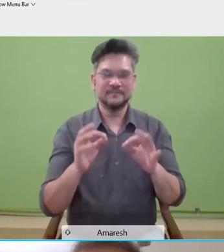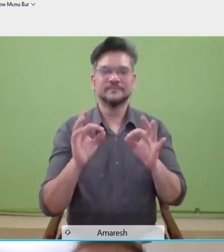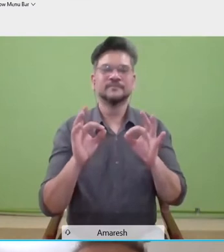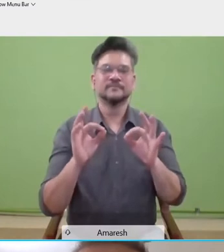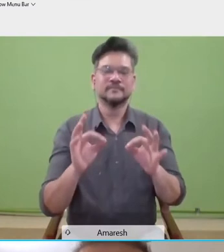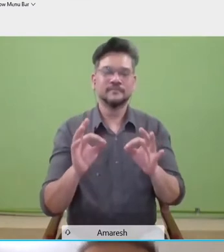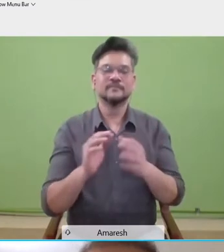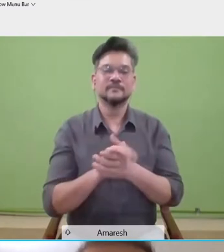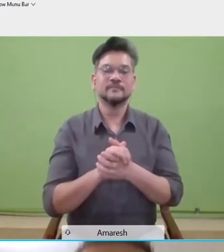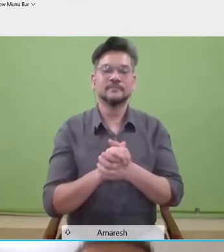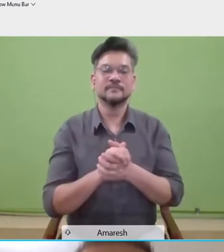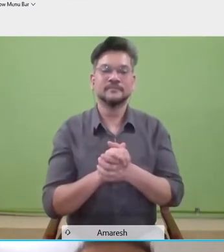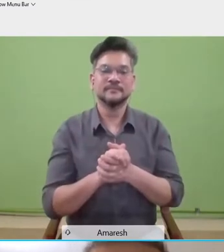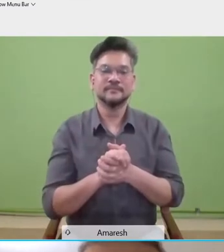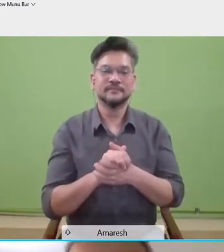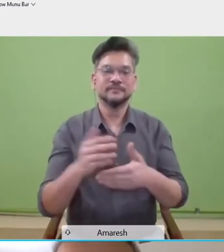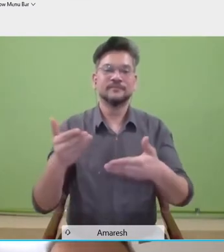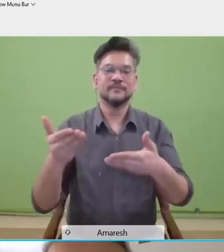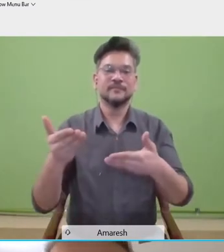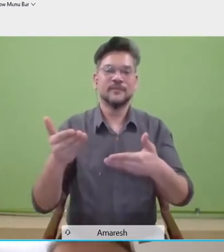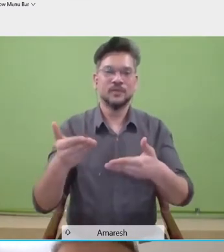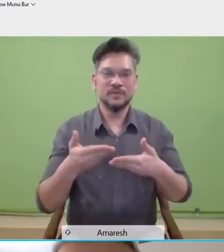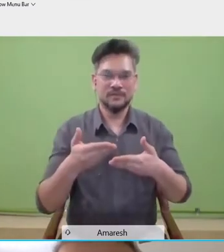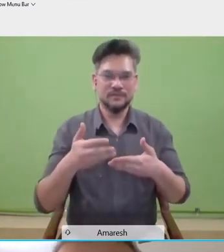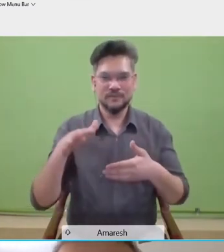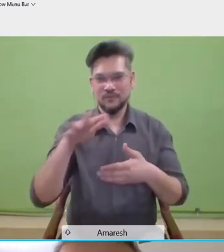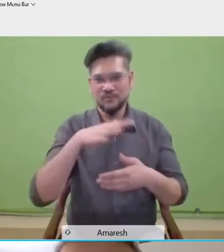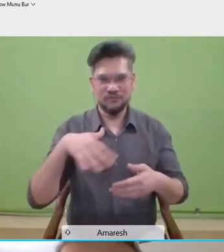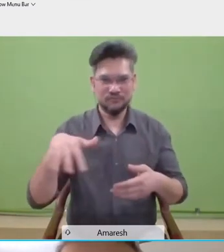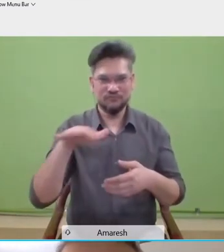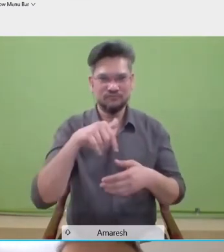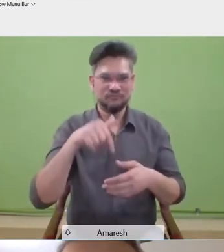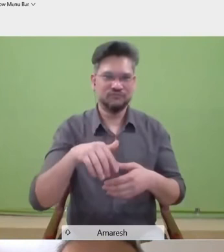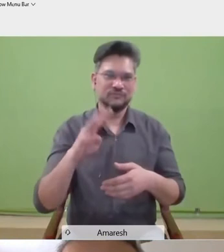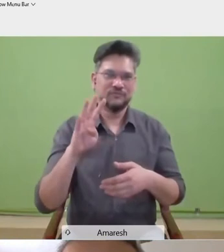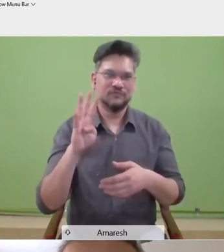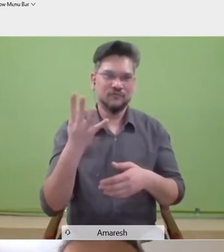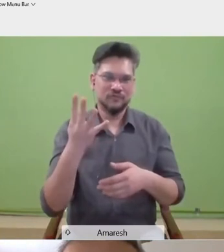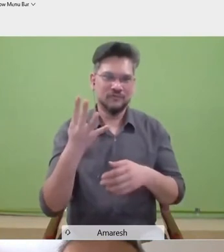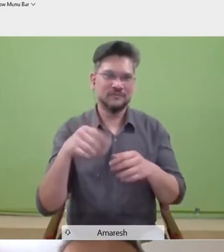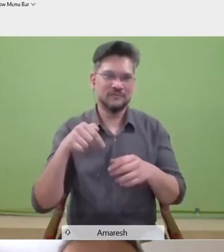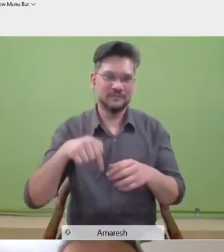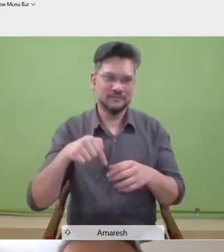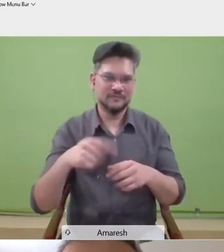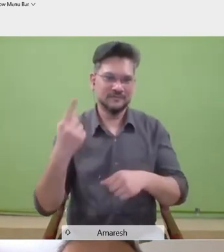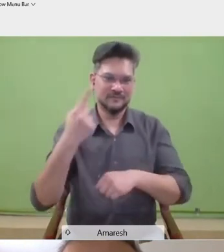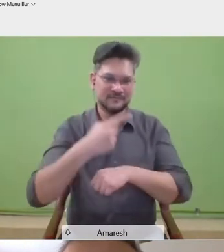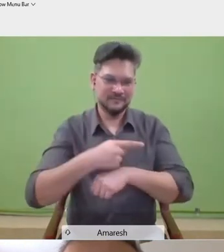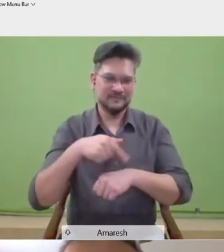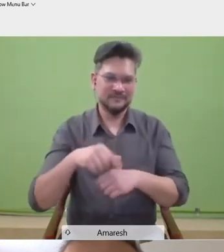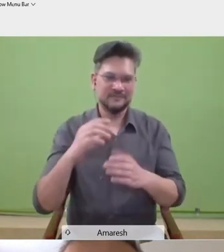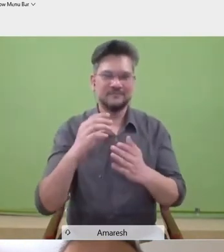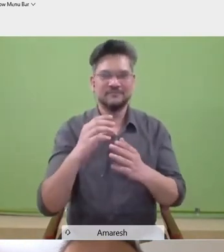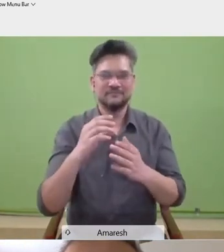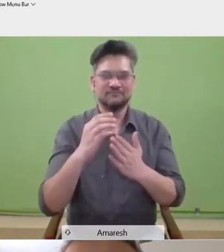okay uh welcome all uh it's the fourth day of our uh course slash